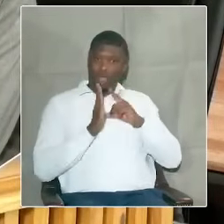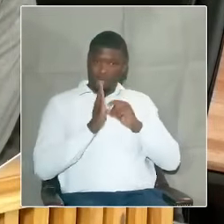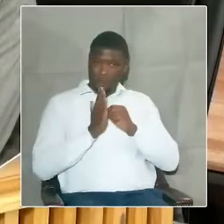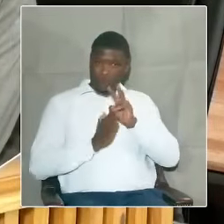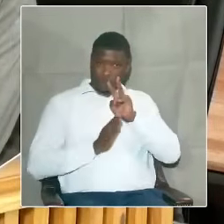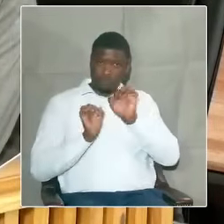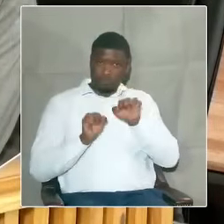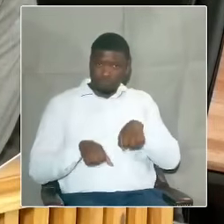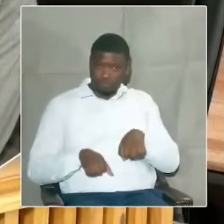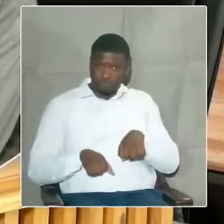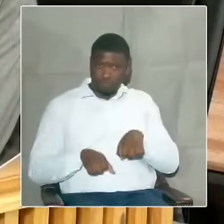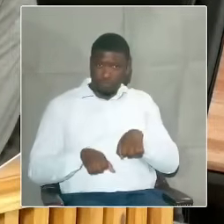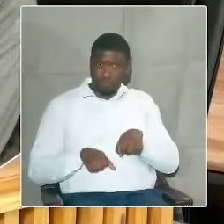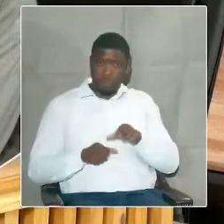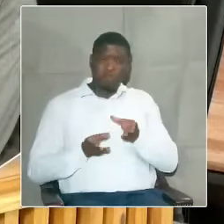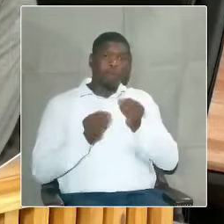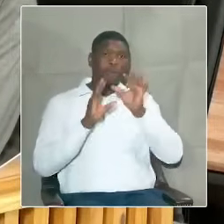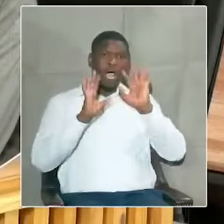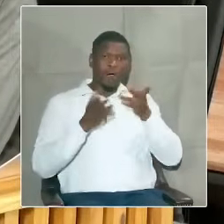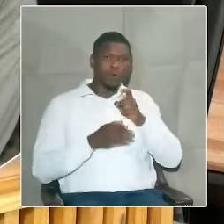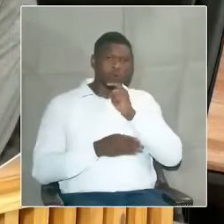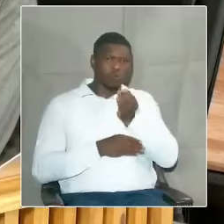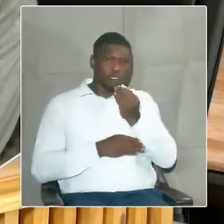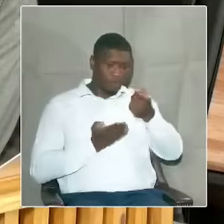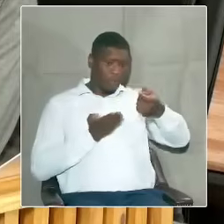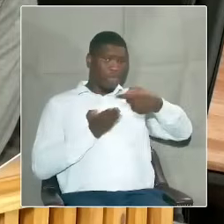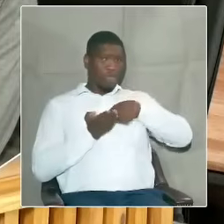2nd by way of a WhatsApp.